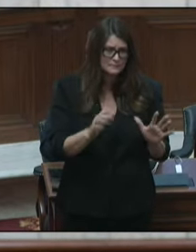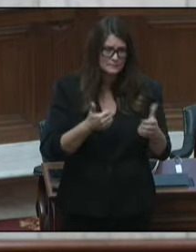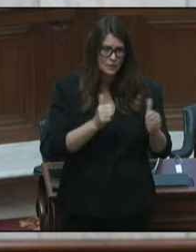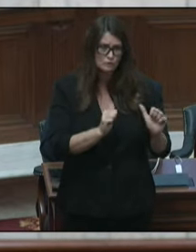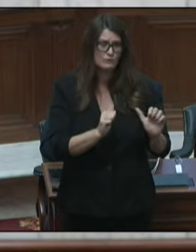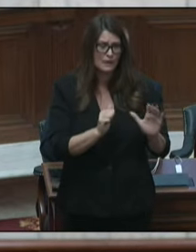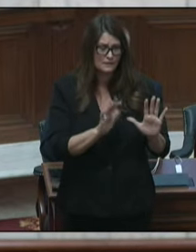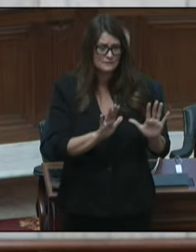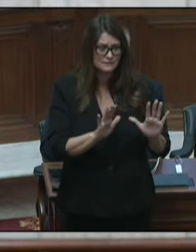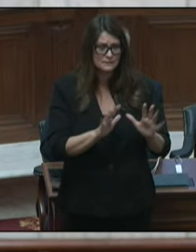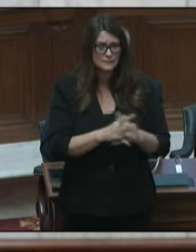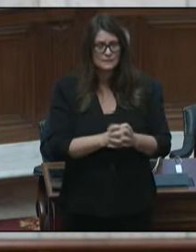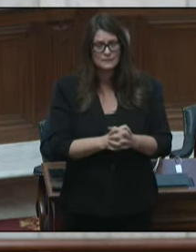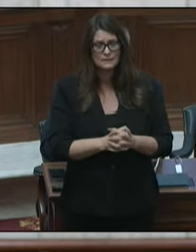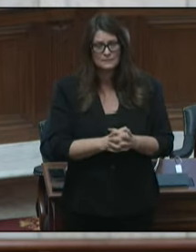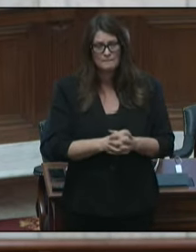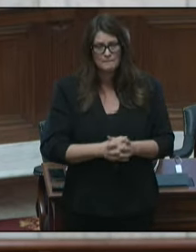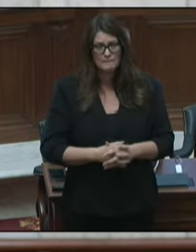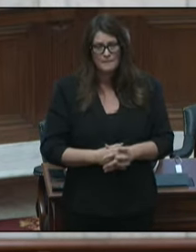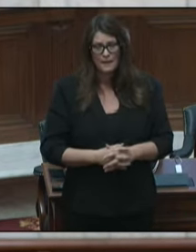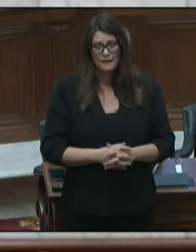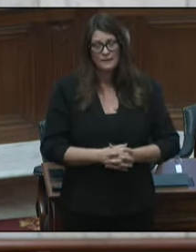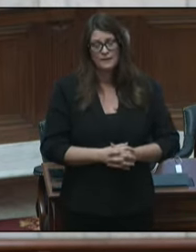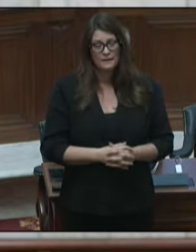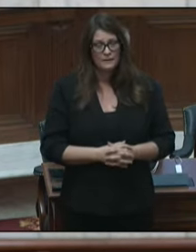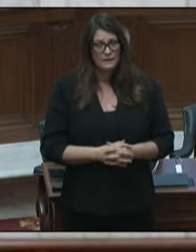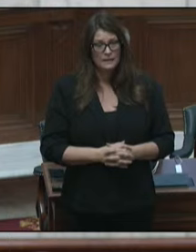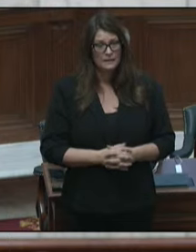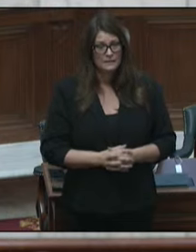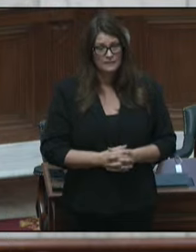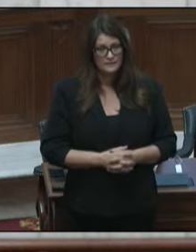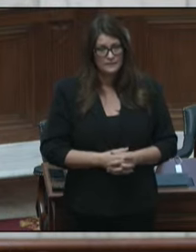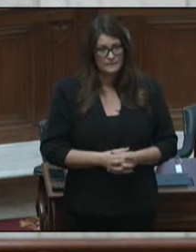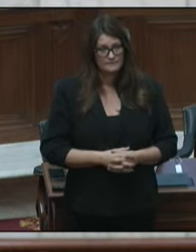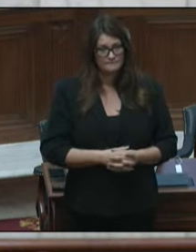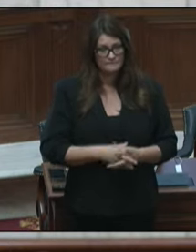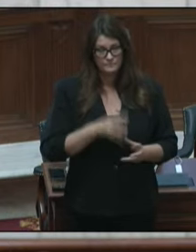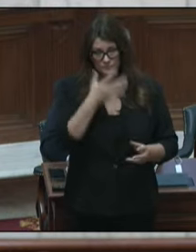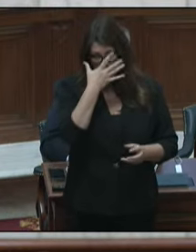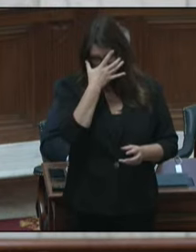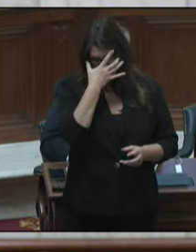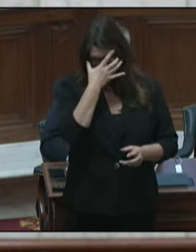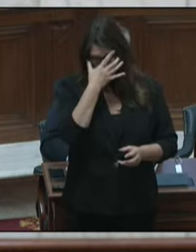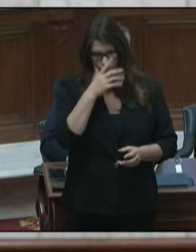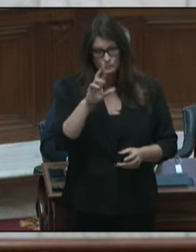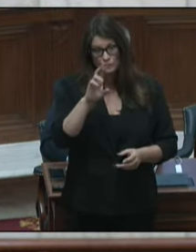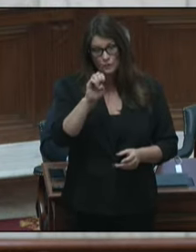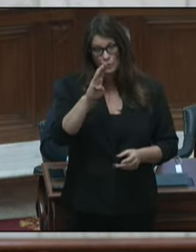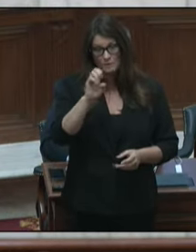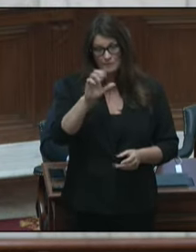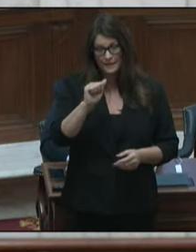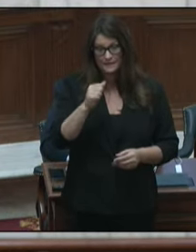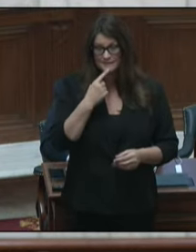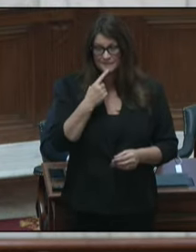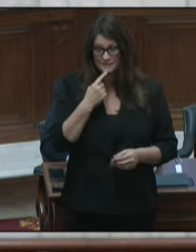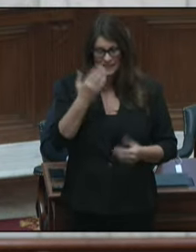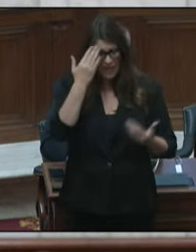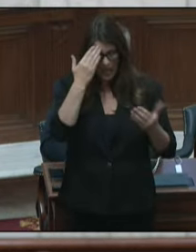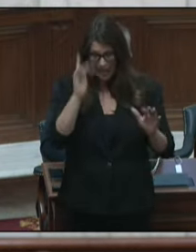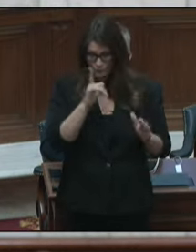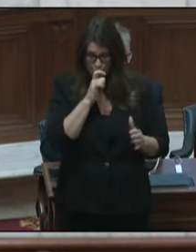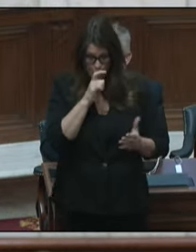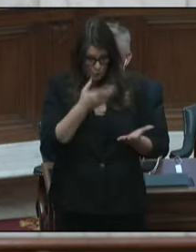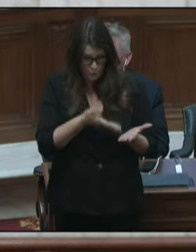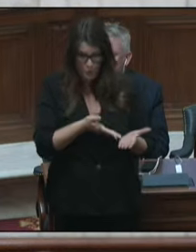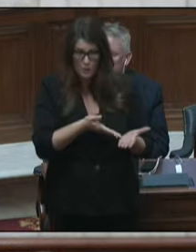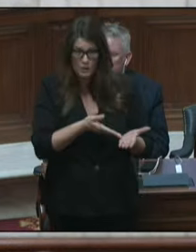read just every one we can get. So Rebecca said, I don't have any idea who this is,